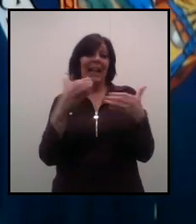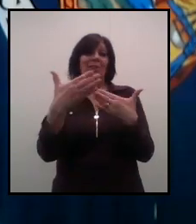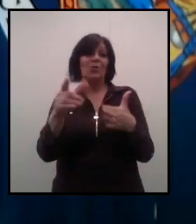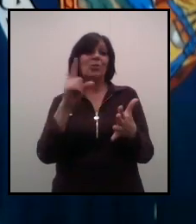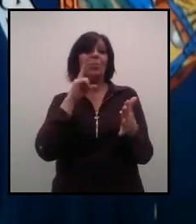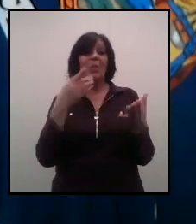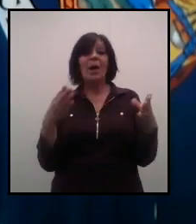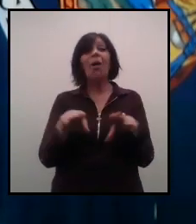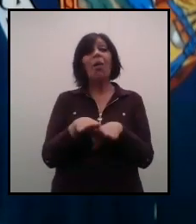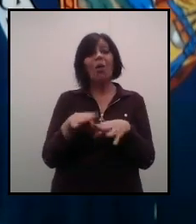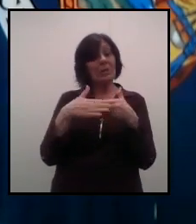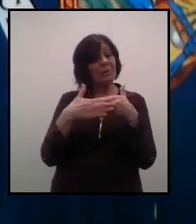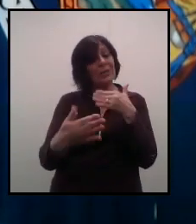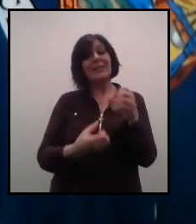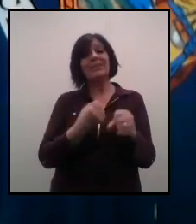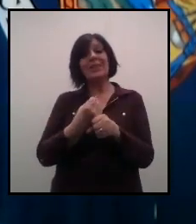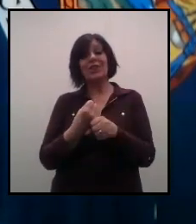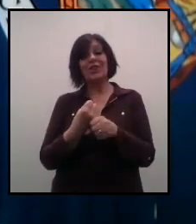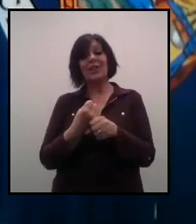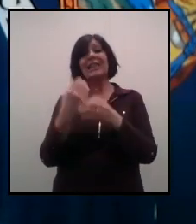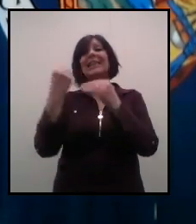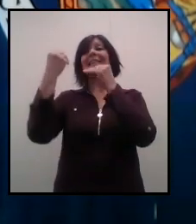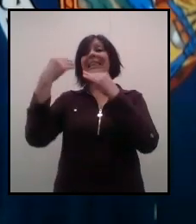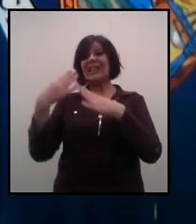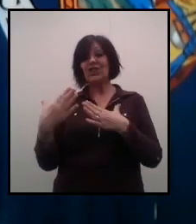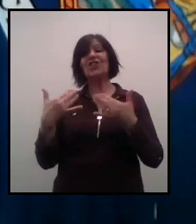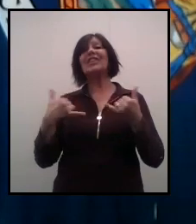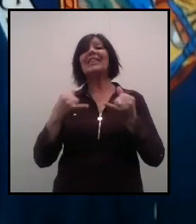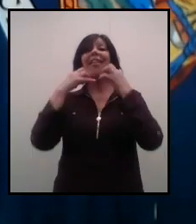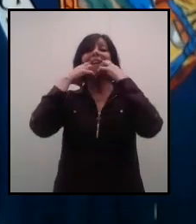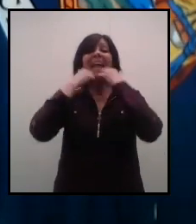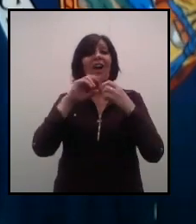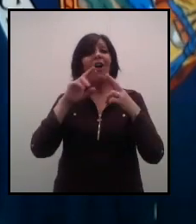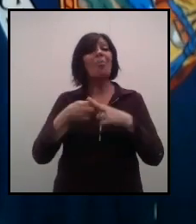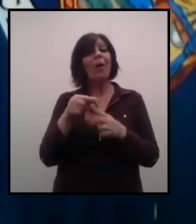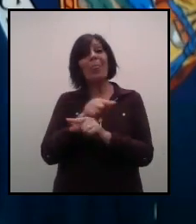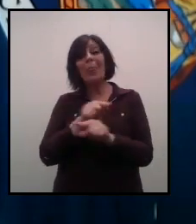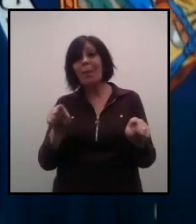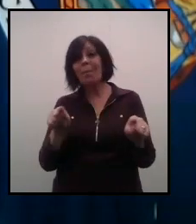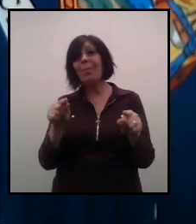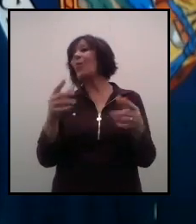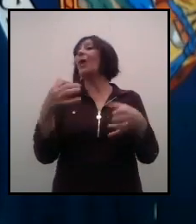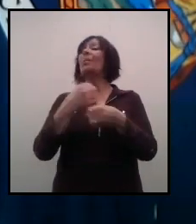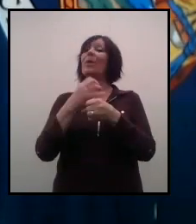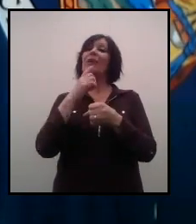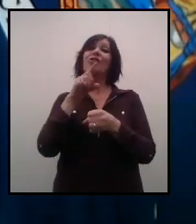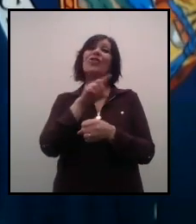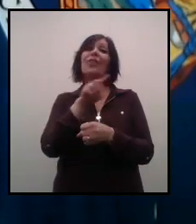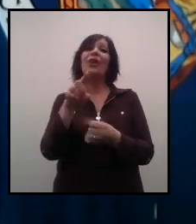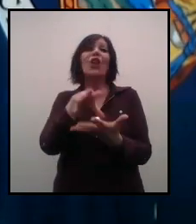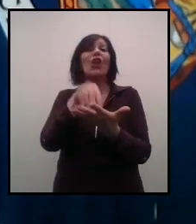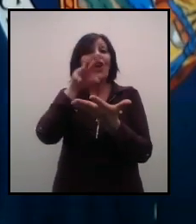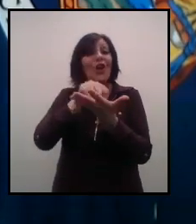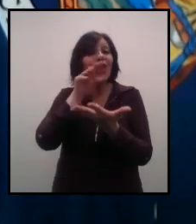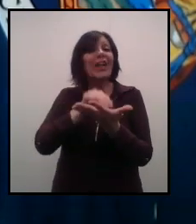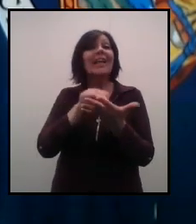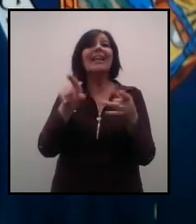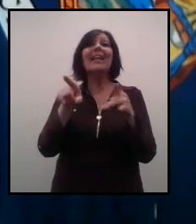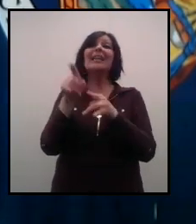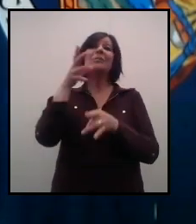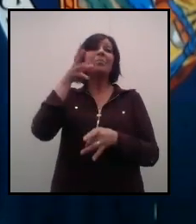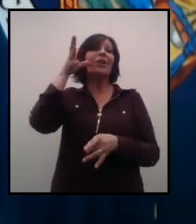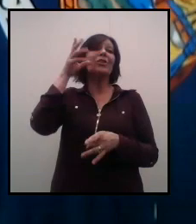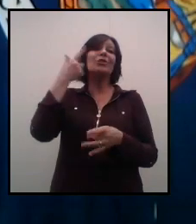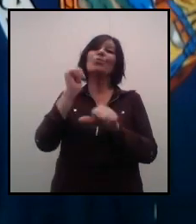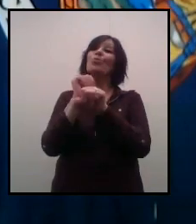be closed for the rest of the year, and the teachers still really care about them, and they still want to make sure that they're educated. And as parents, you're